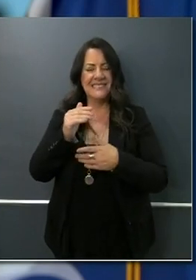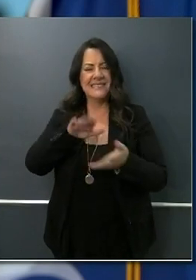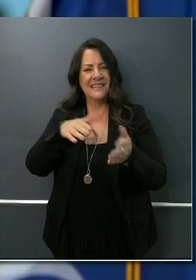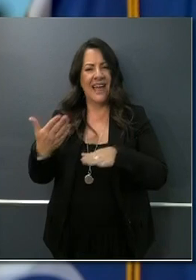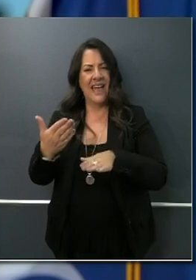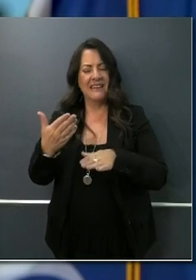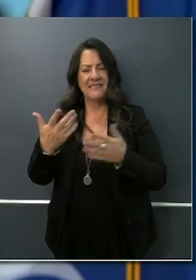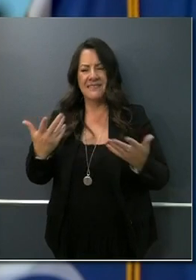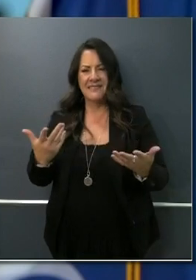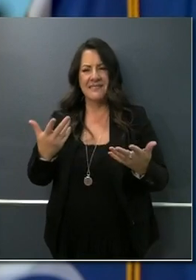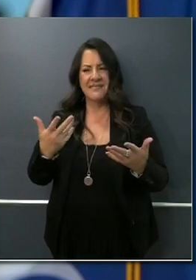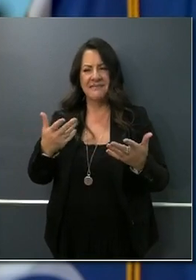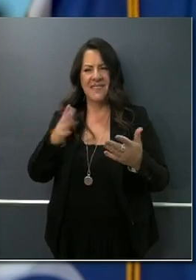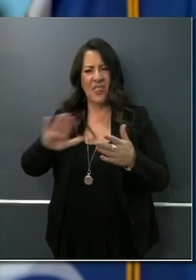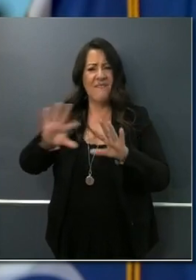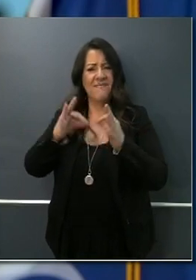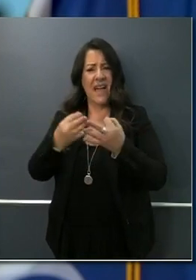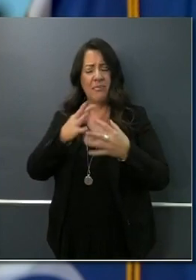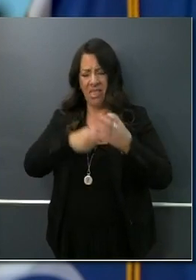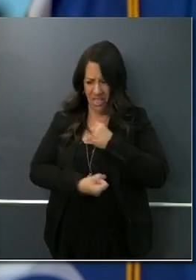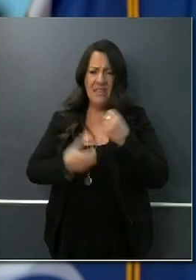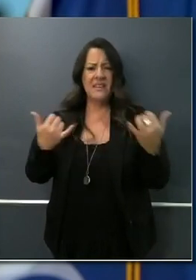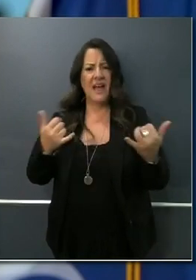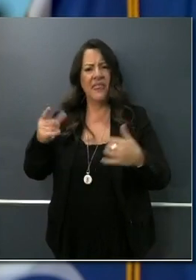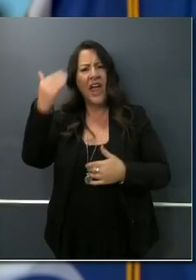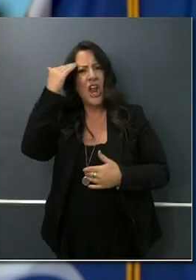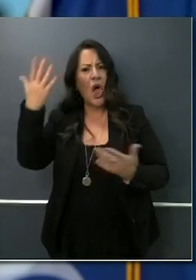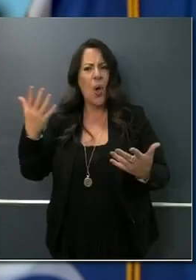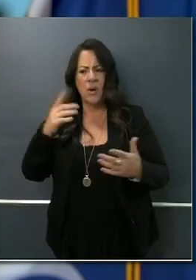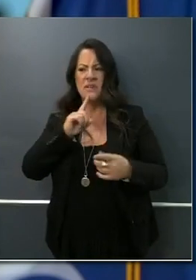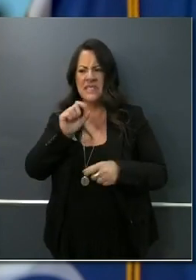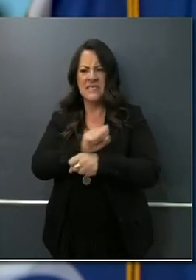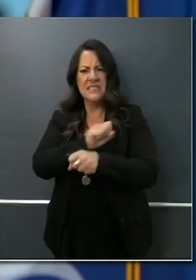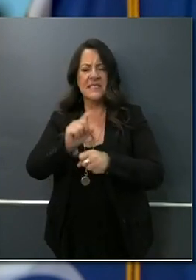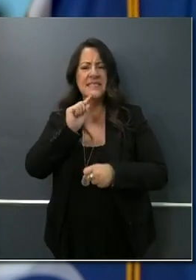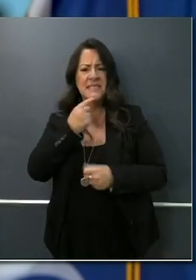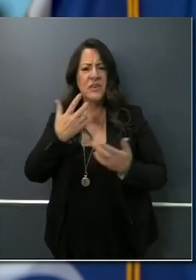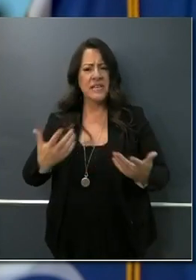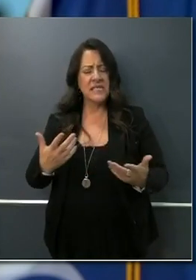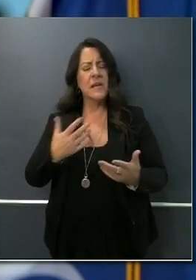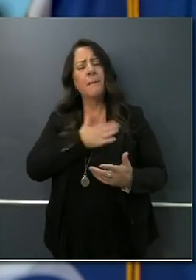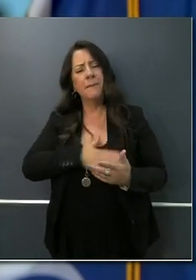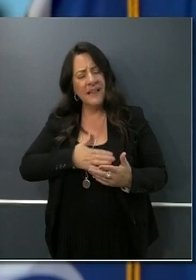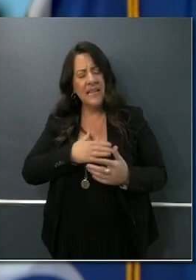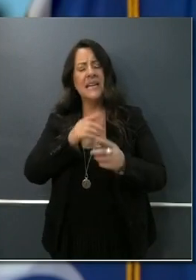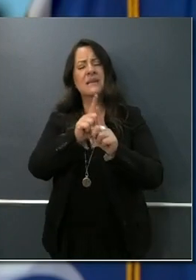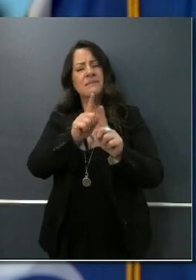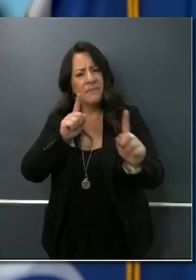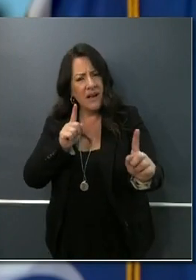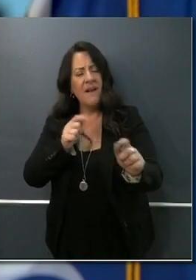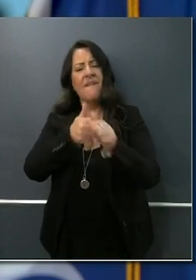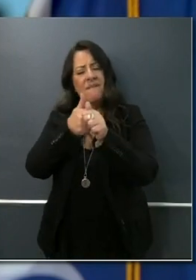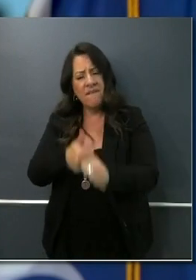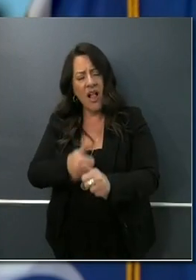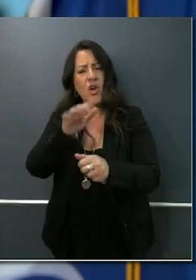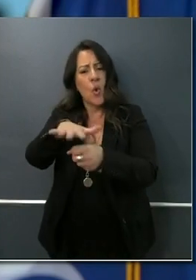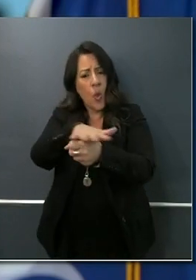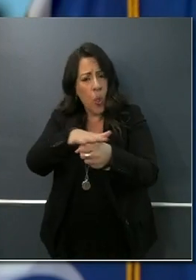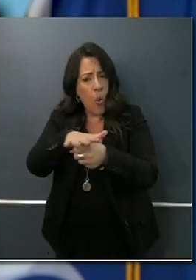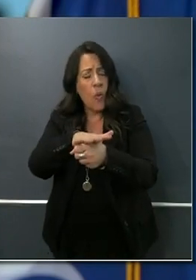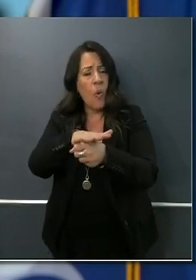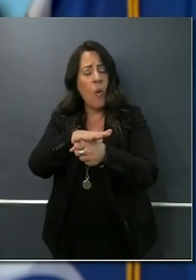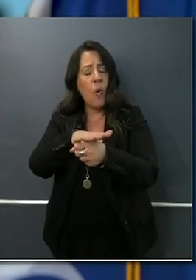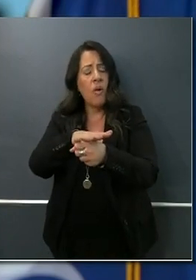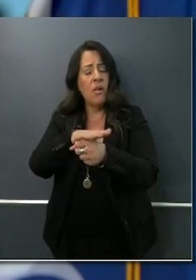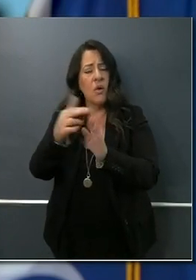physical distancing, social distancing. Continue to abide by your local and these state guidances,